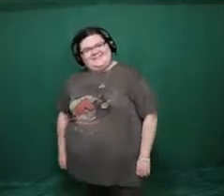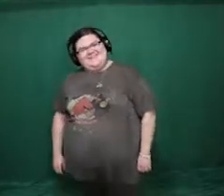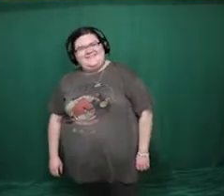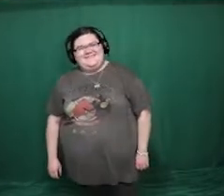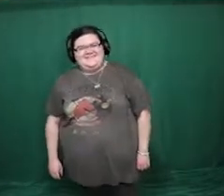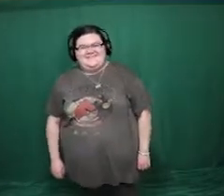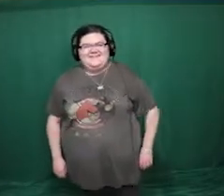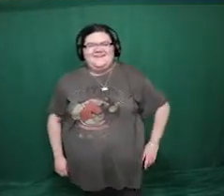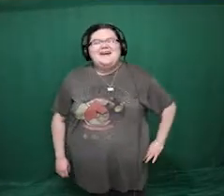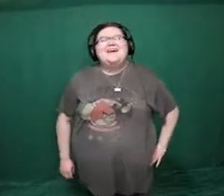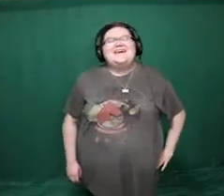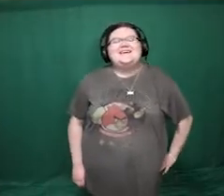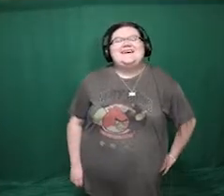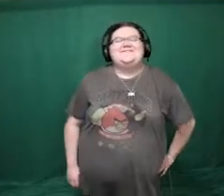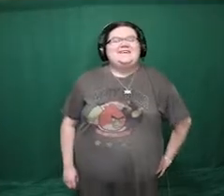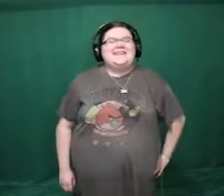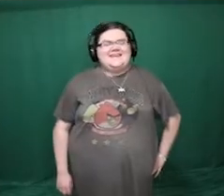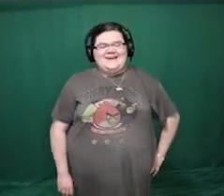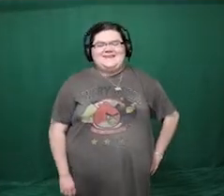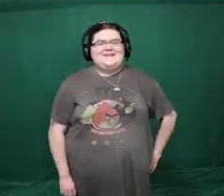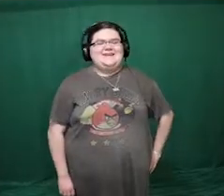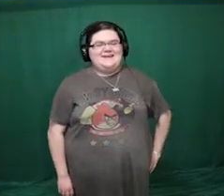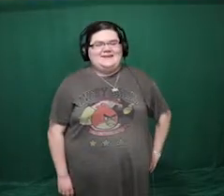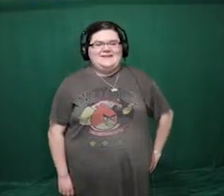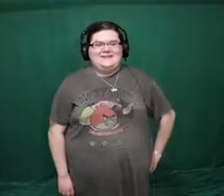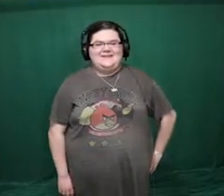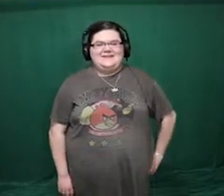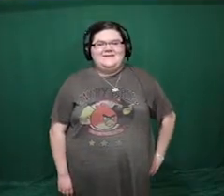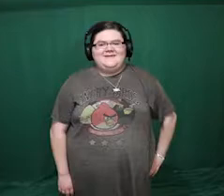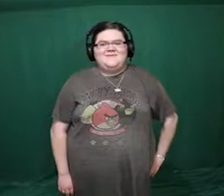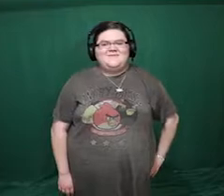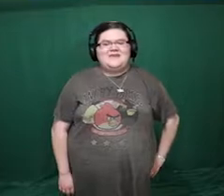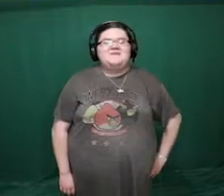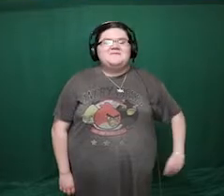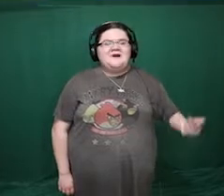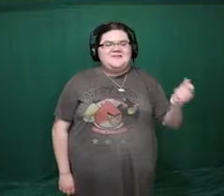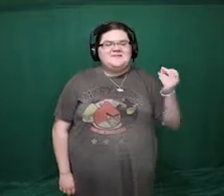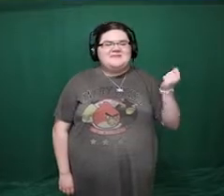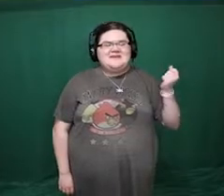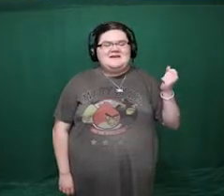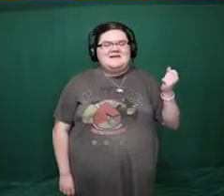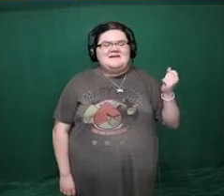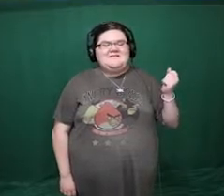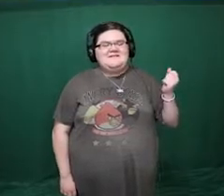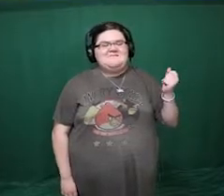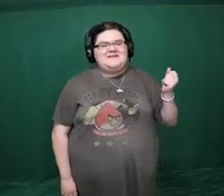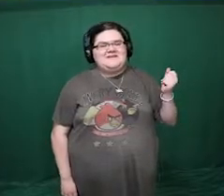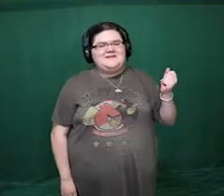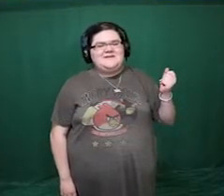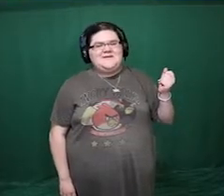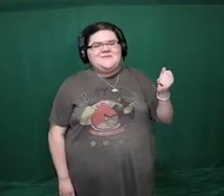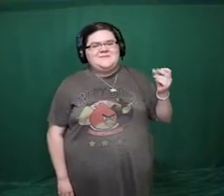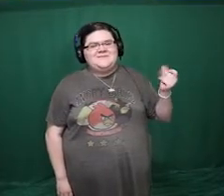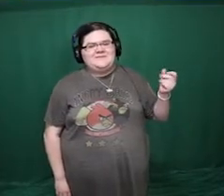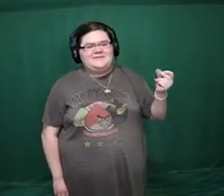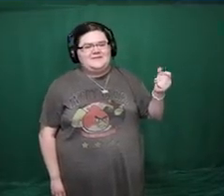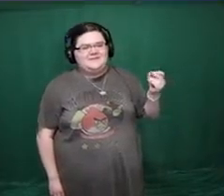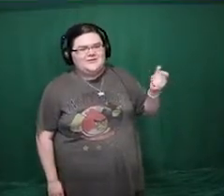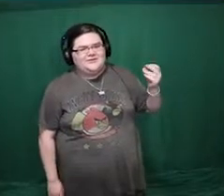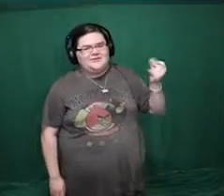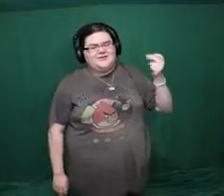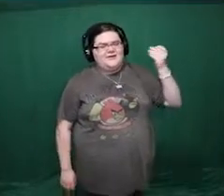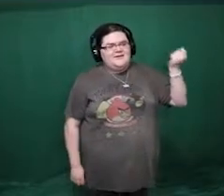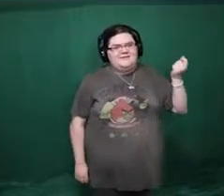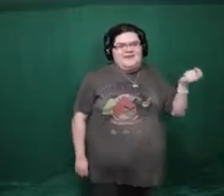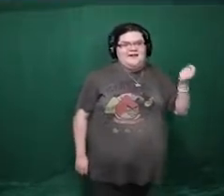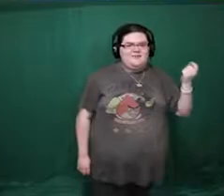It looks like sugar. It really does. It does. It reminds me of